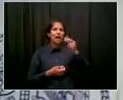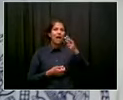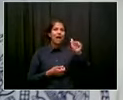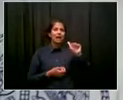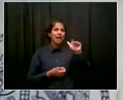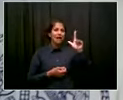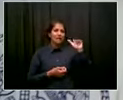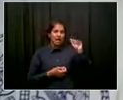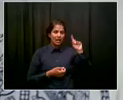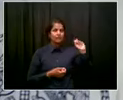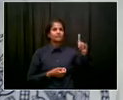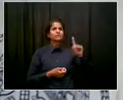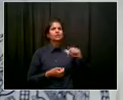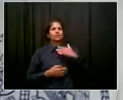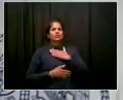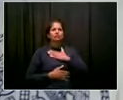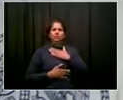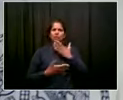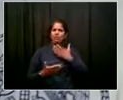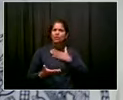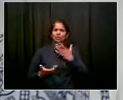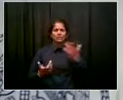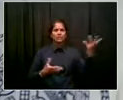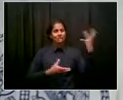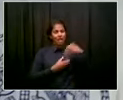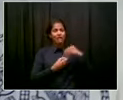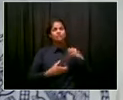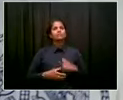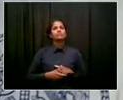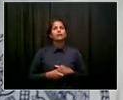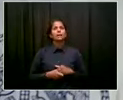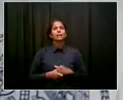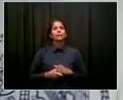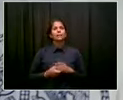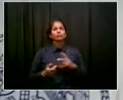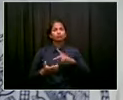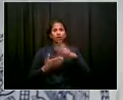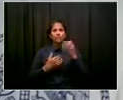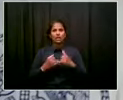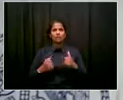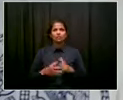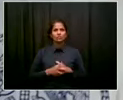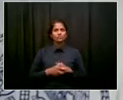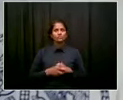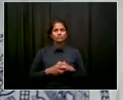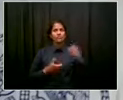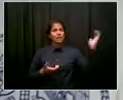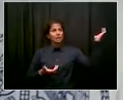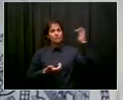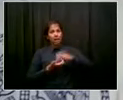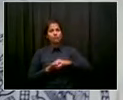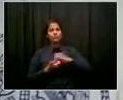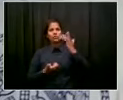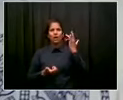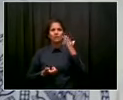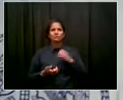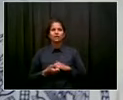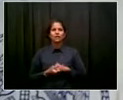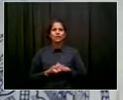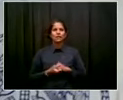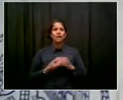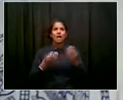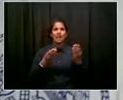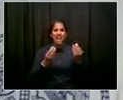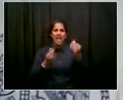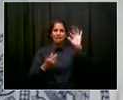some of the crucial work has to happen um we are not going to give up we're going to get this done one way or another we